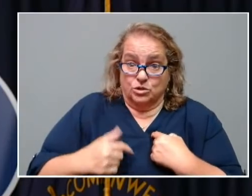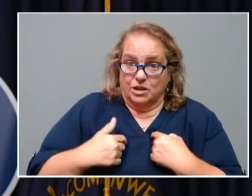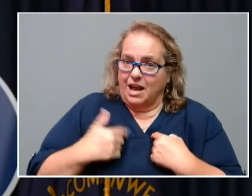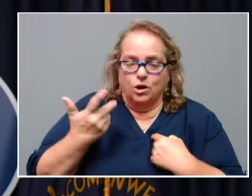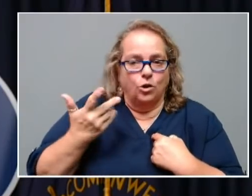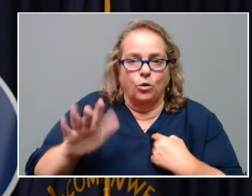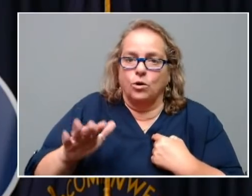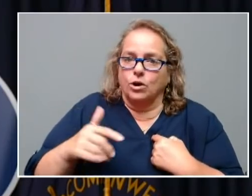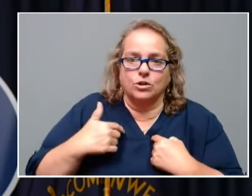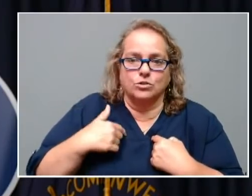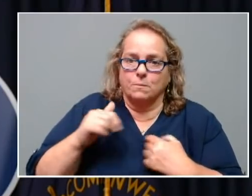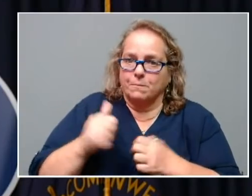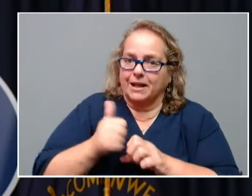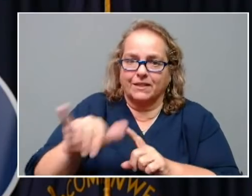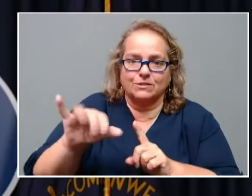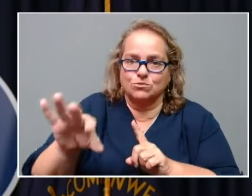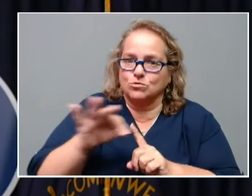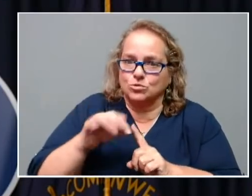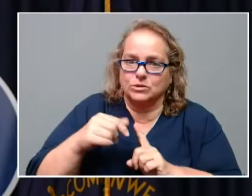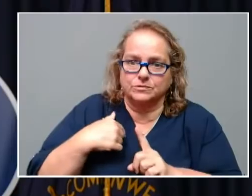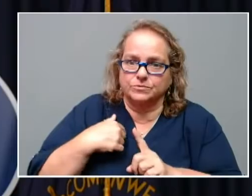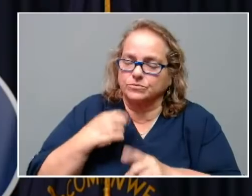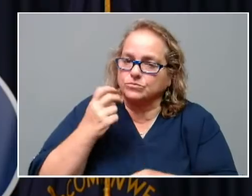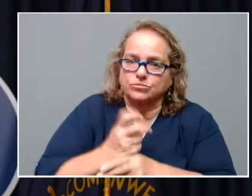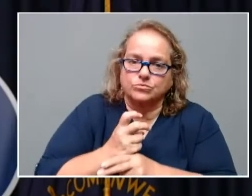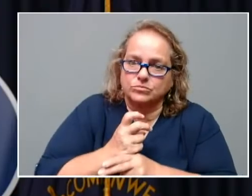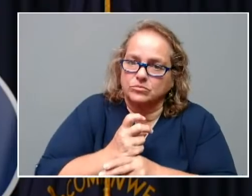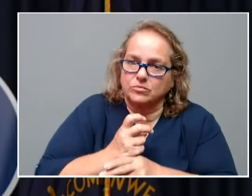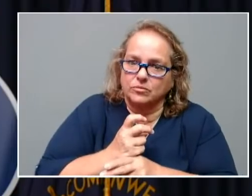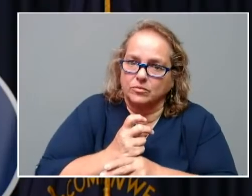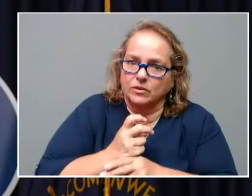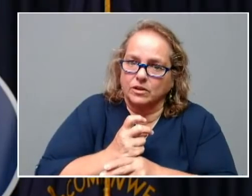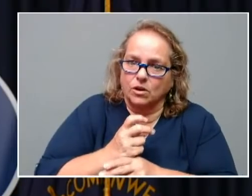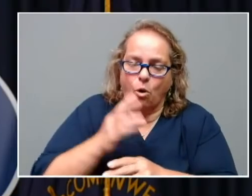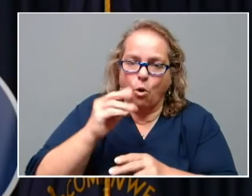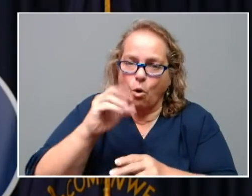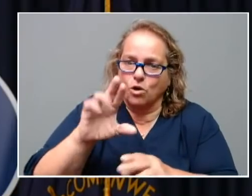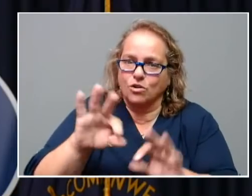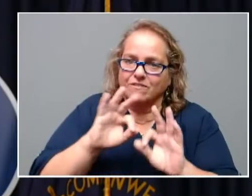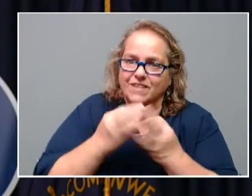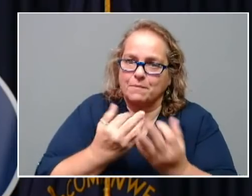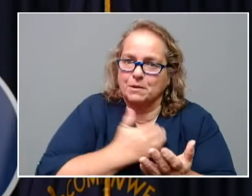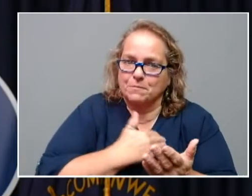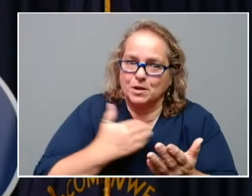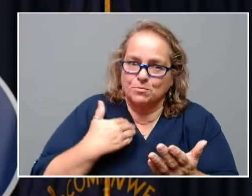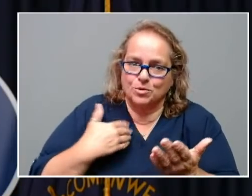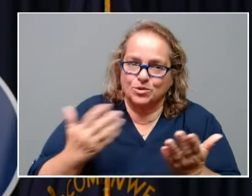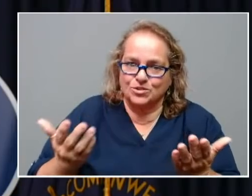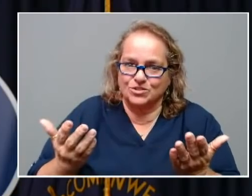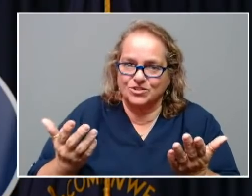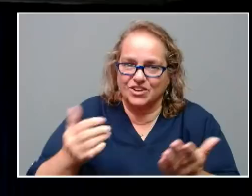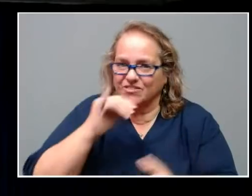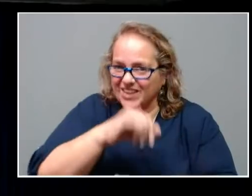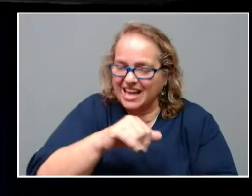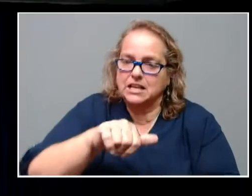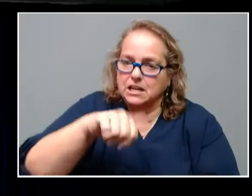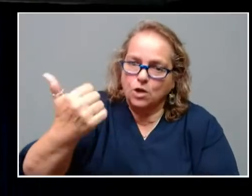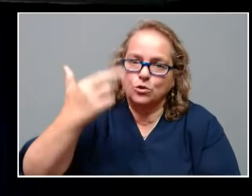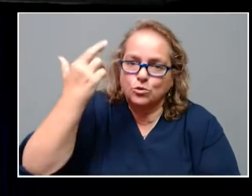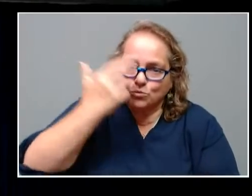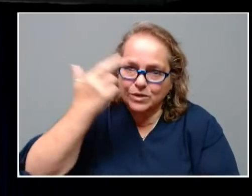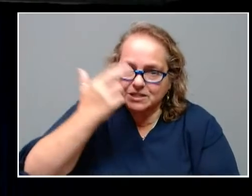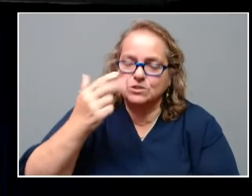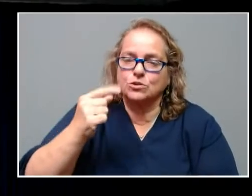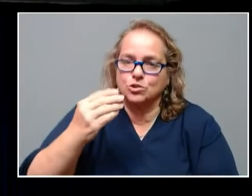in a position where that might be the case, or your family members. This is just another reason to have that